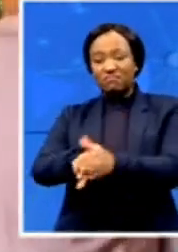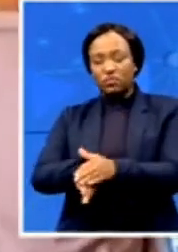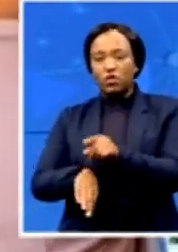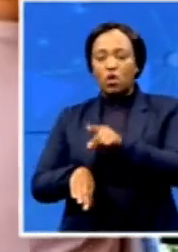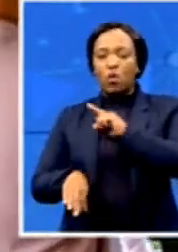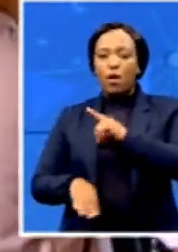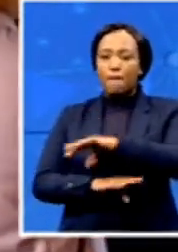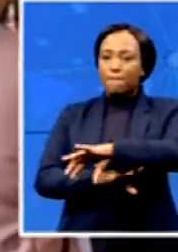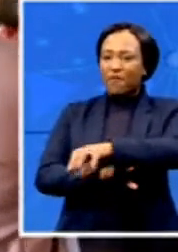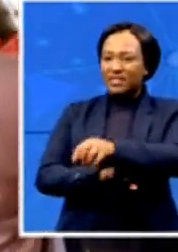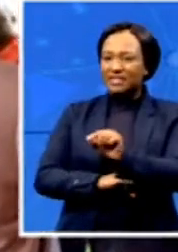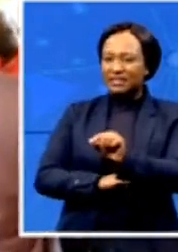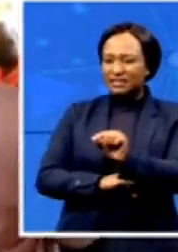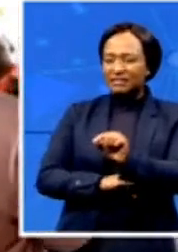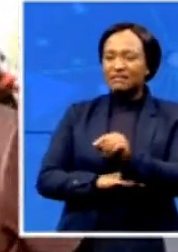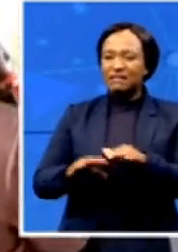the losses of